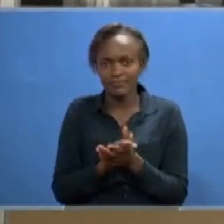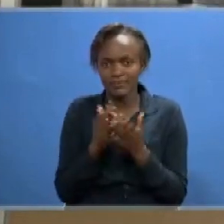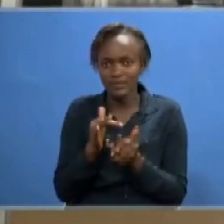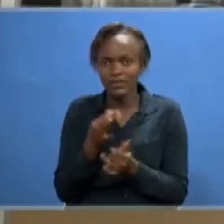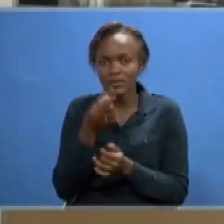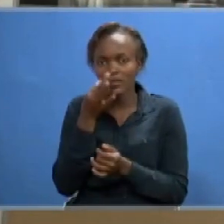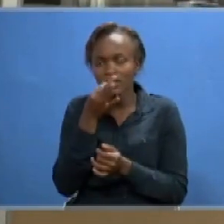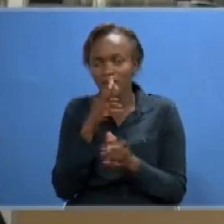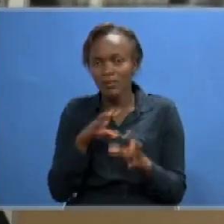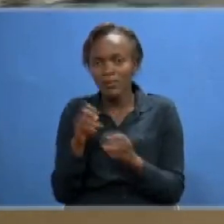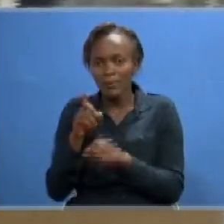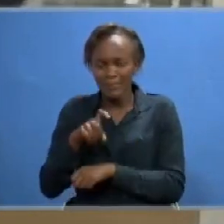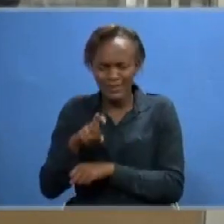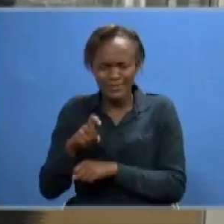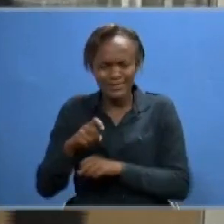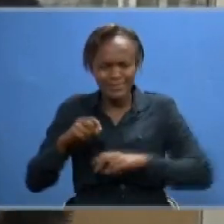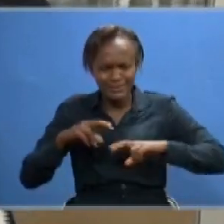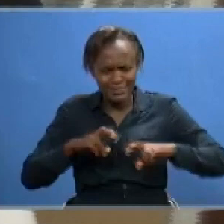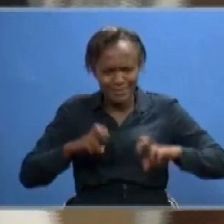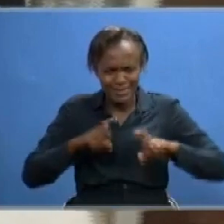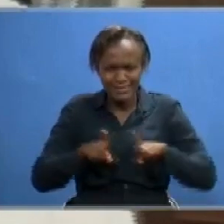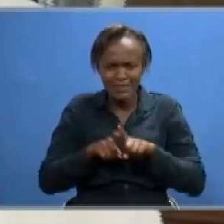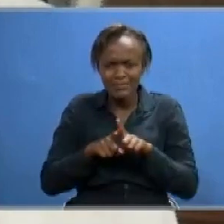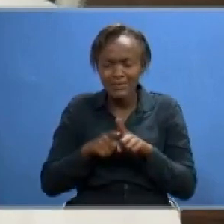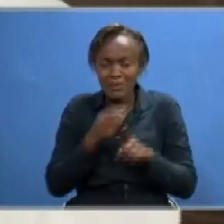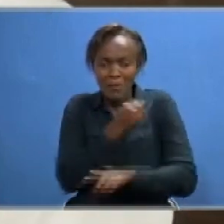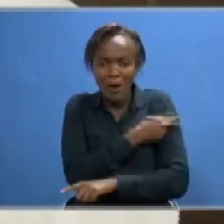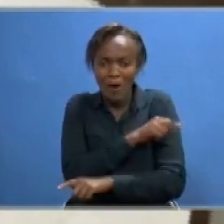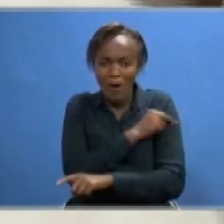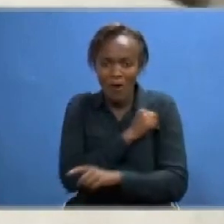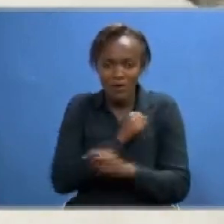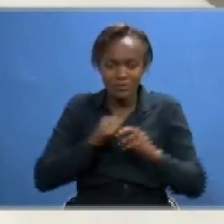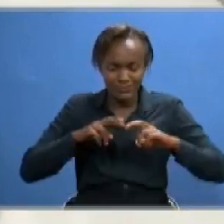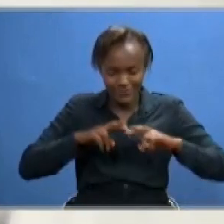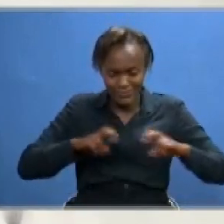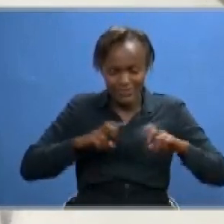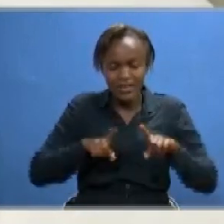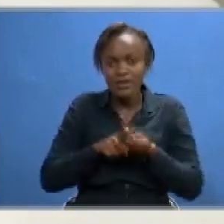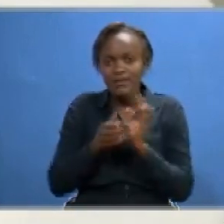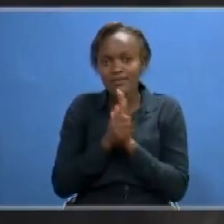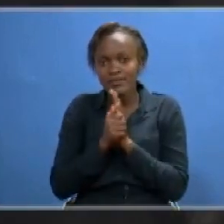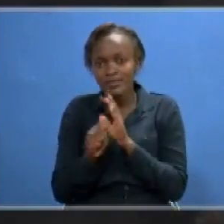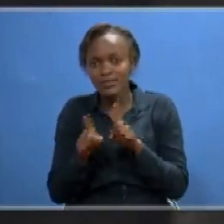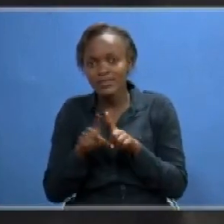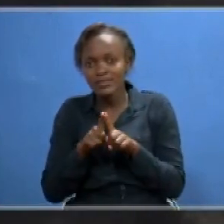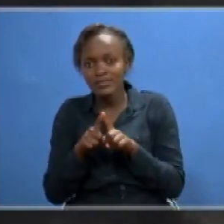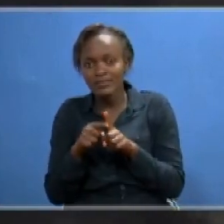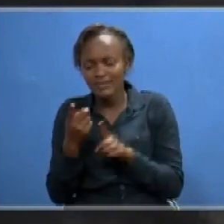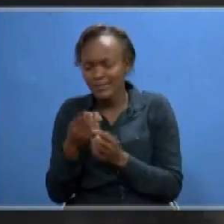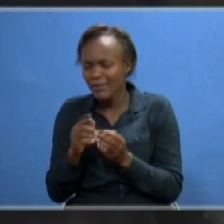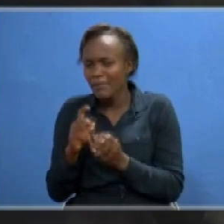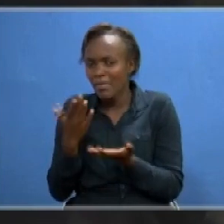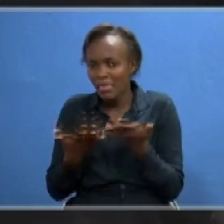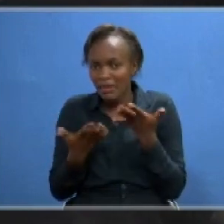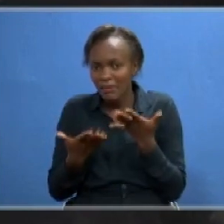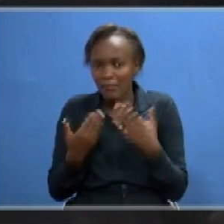to hit the market, they still have to undergo a clinical trial supervised by medical experts. Medical equipment such as these can only be produced